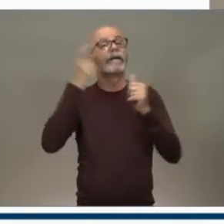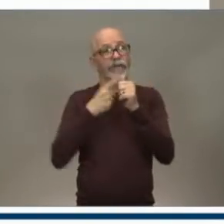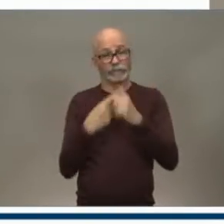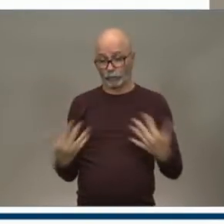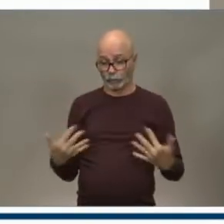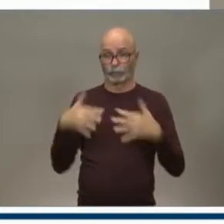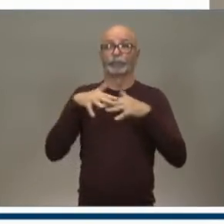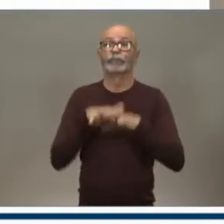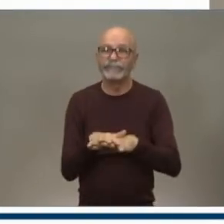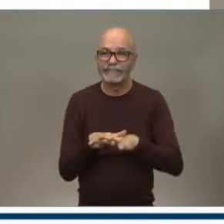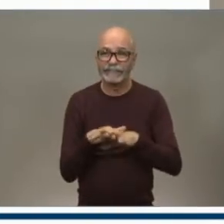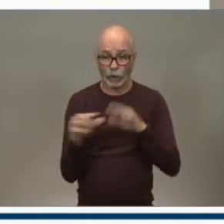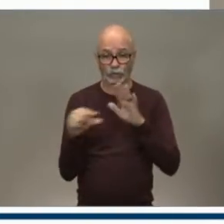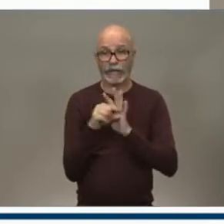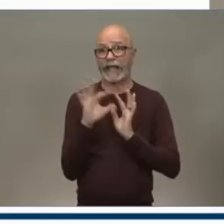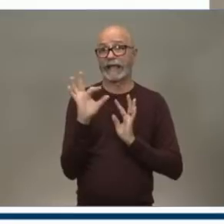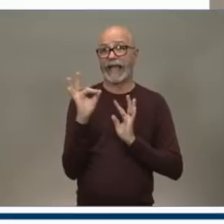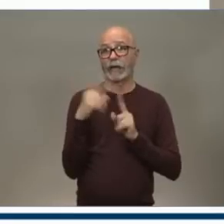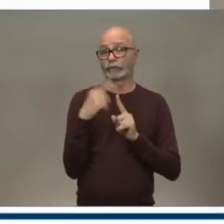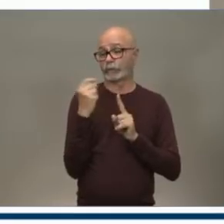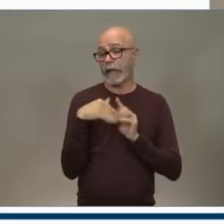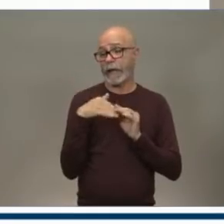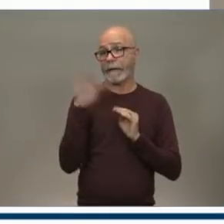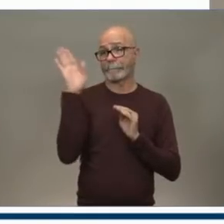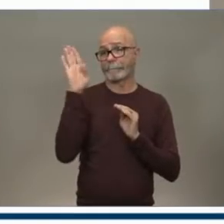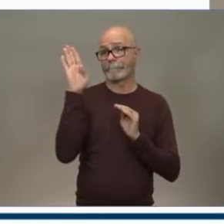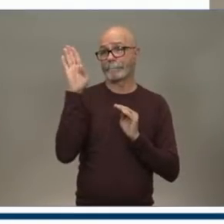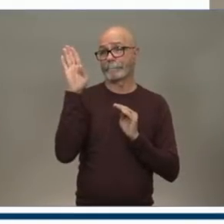go home learning virtually,